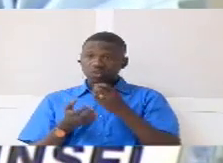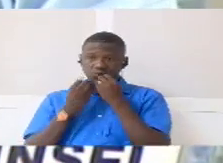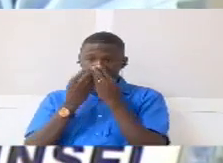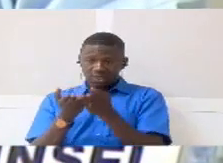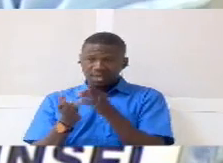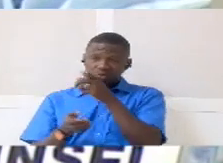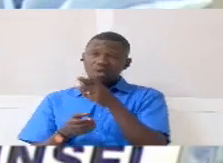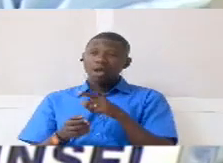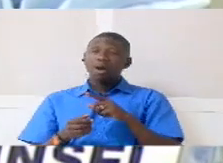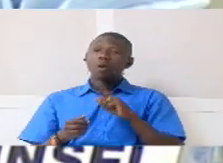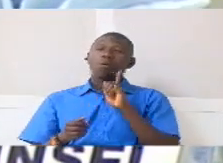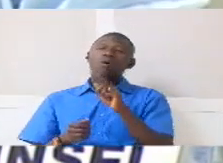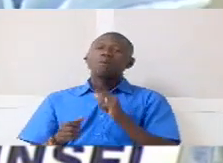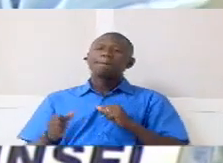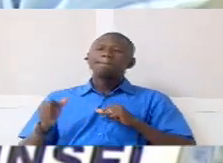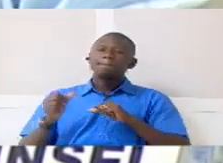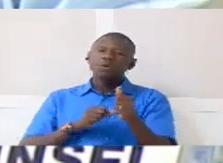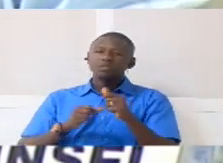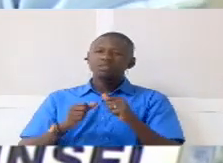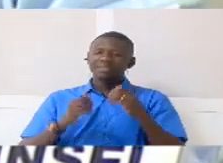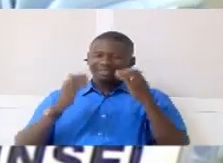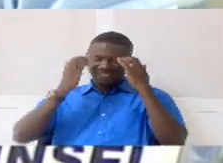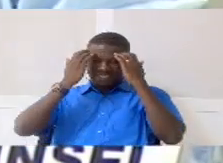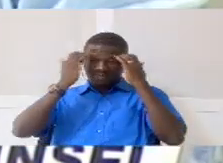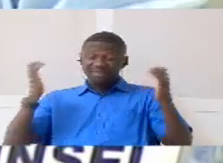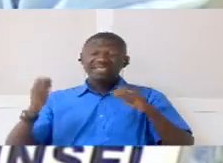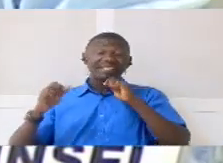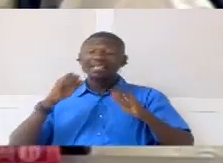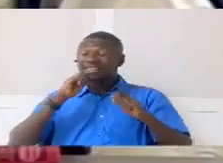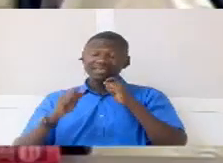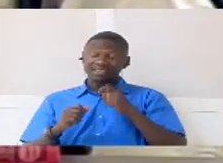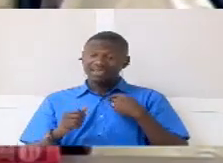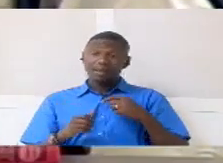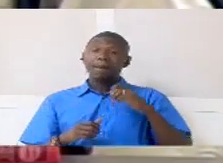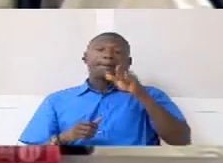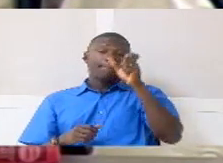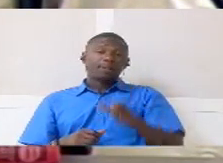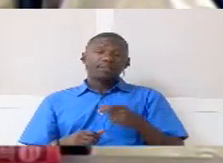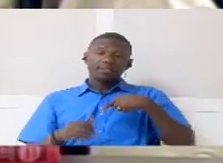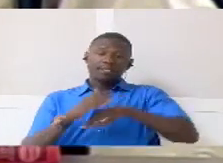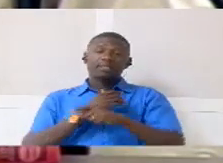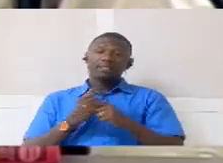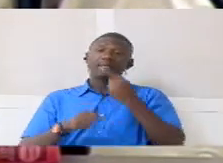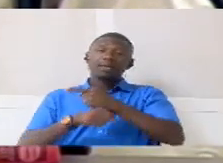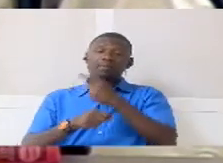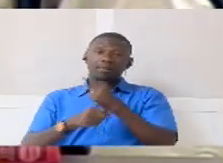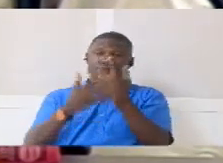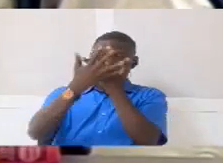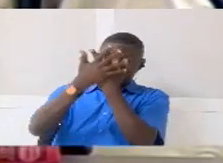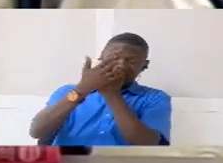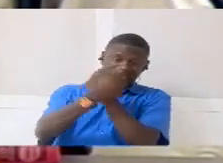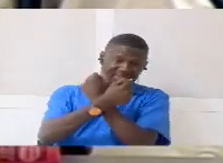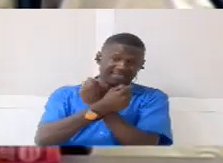most knowledgeable about the Gambia prisons and the prison service? Woto nsenyum fono le ko melnu yedo ko